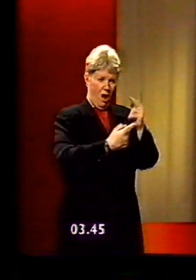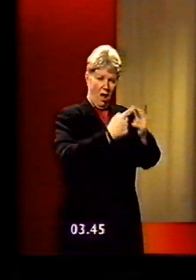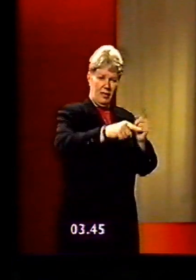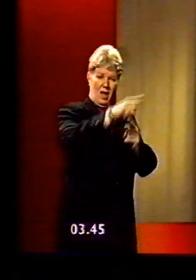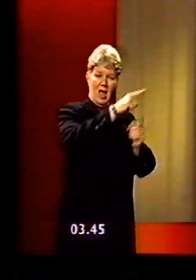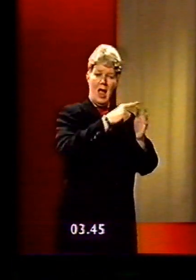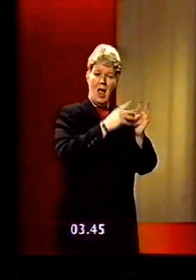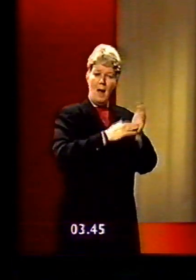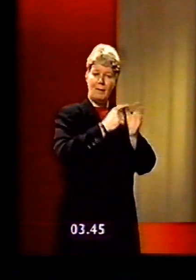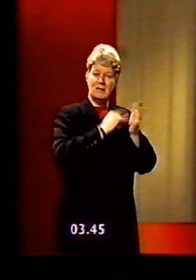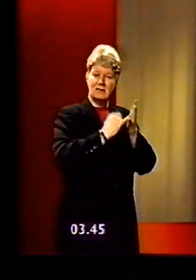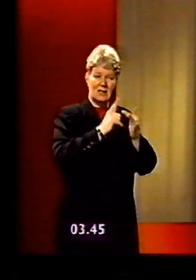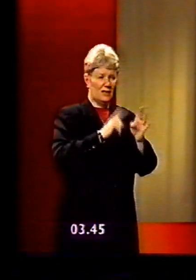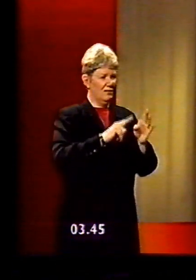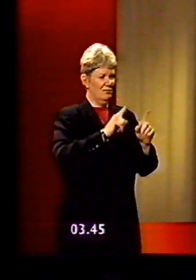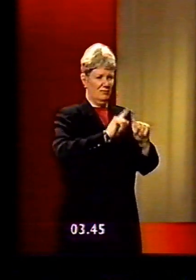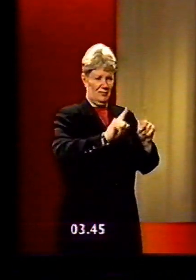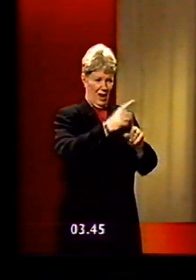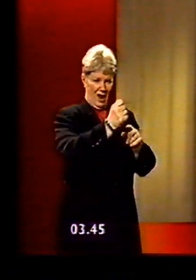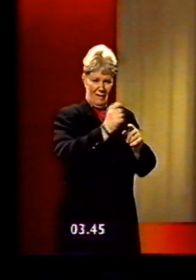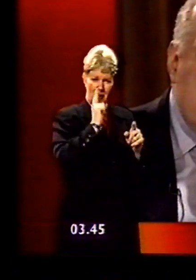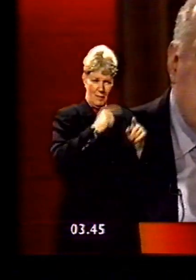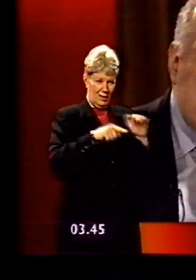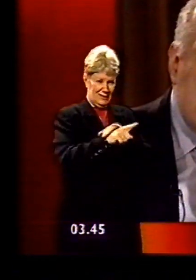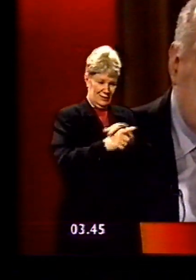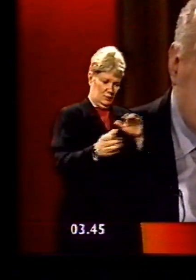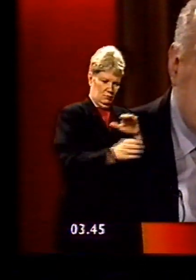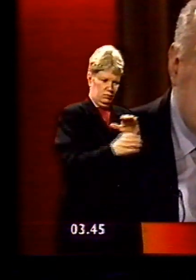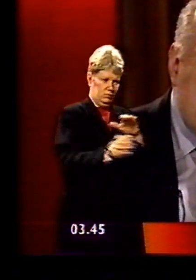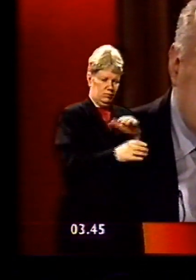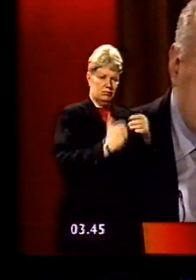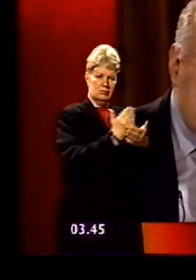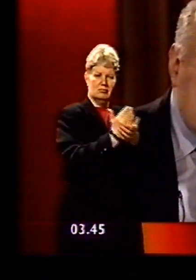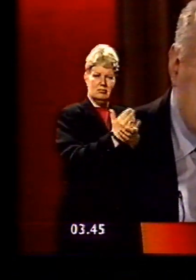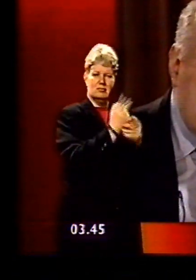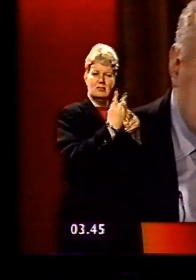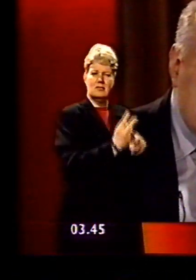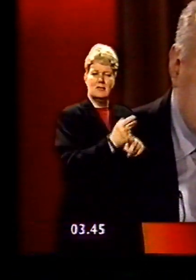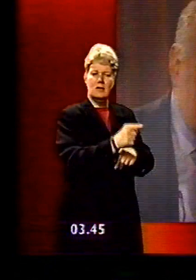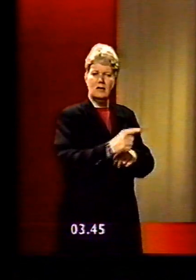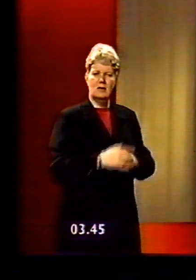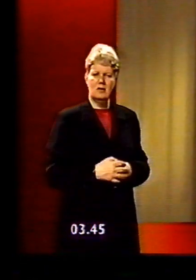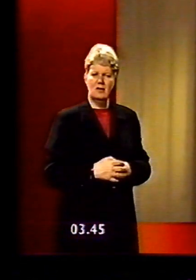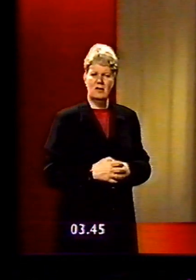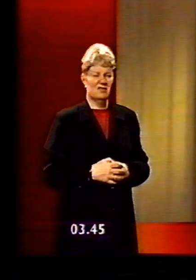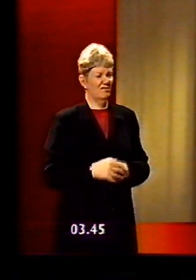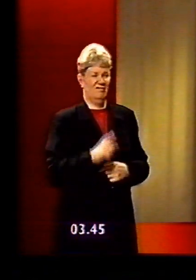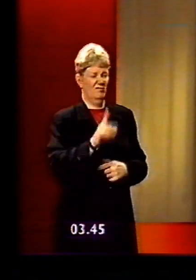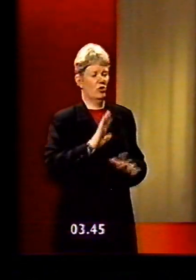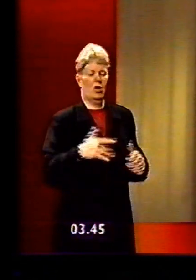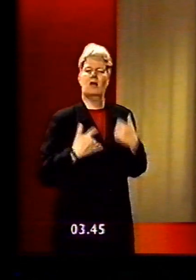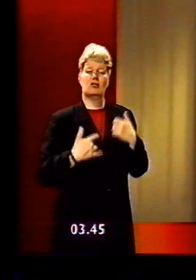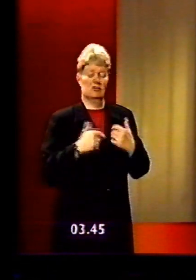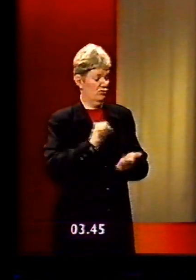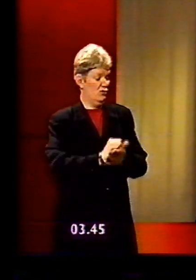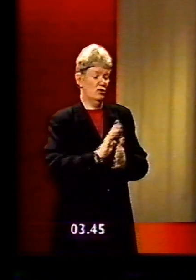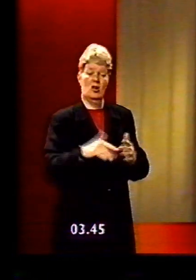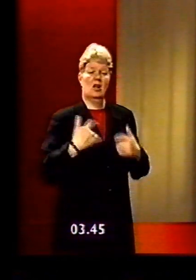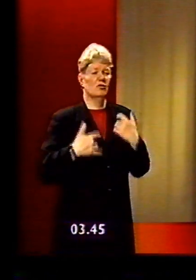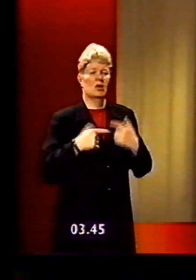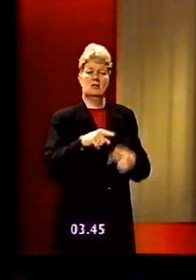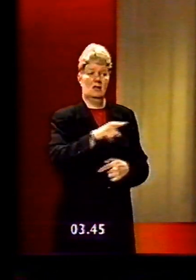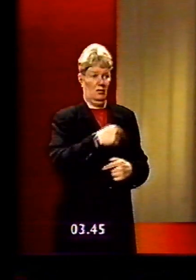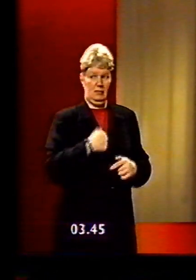were holding refugees. You knew they weren't serious, didn't you? I knew they weren't serious, and I had no other place